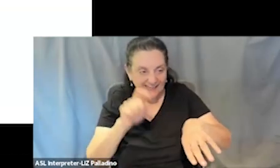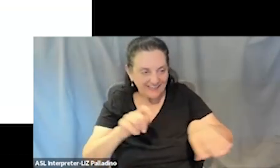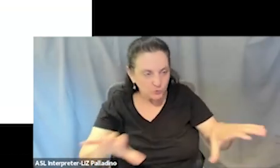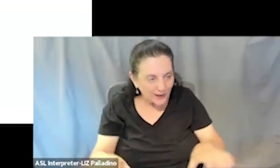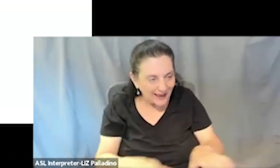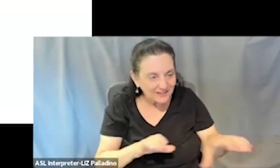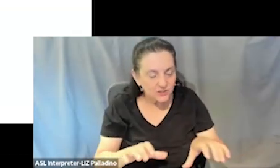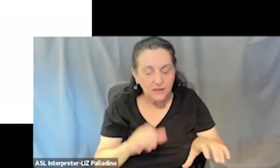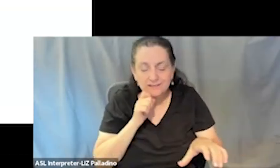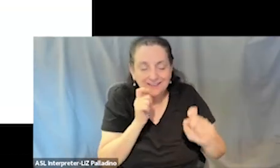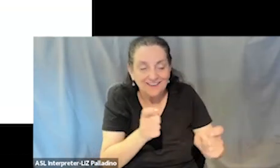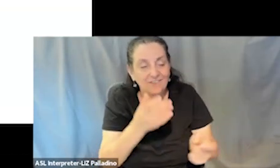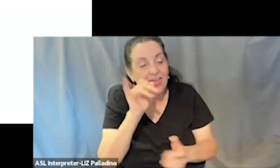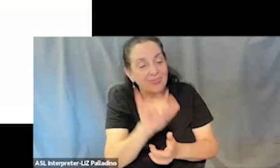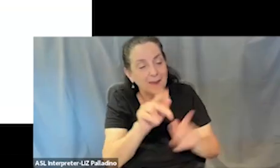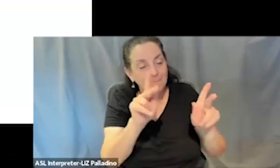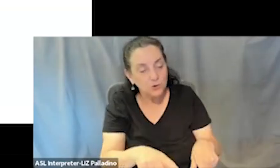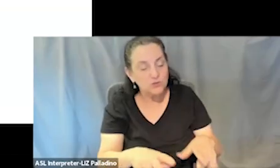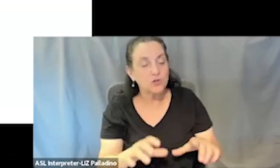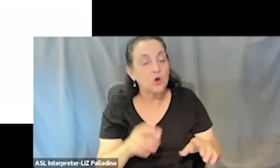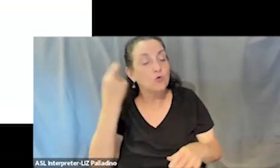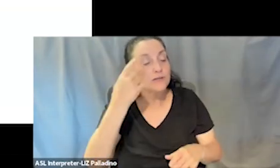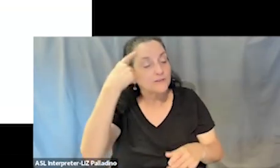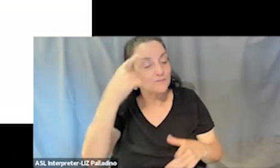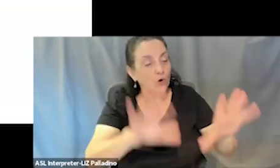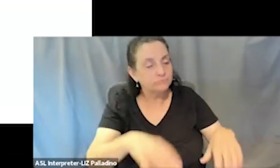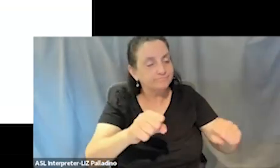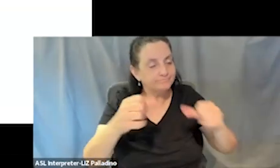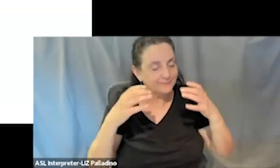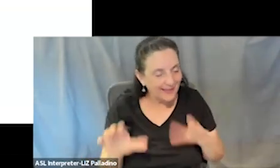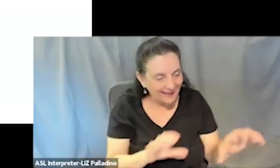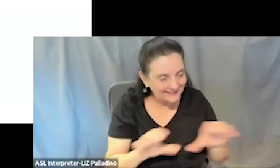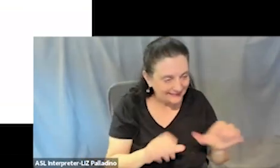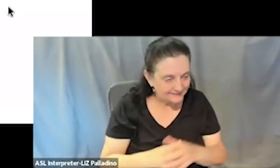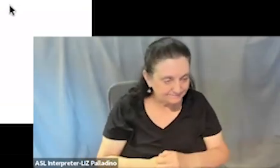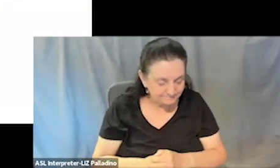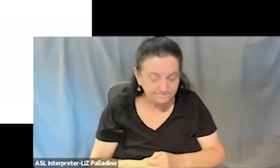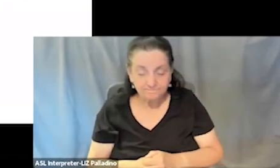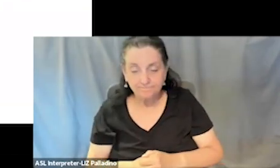no compelling reason to act. Next slide, please.